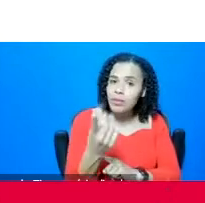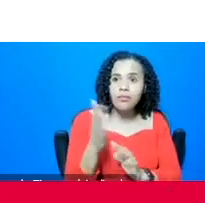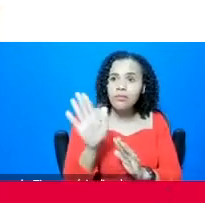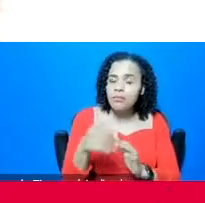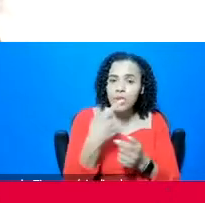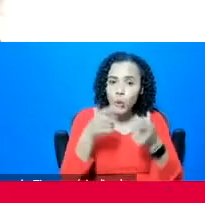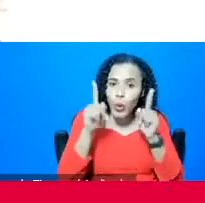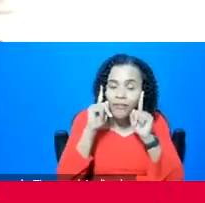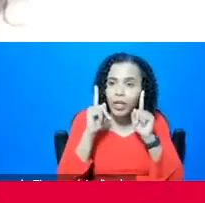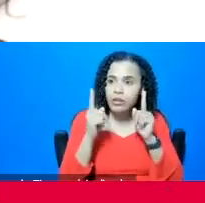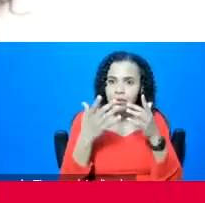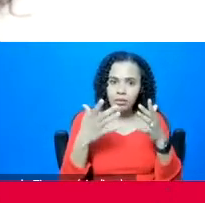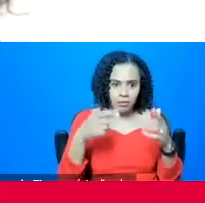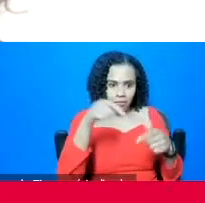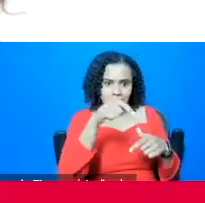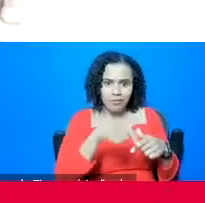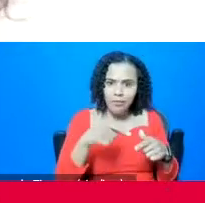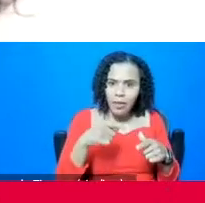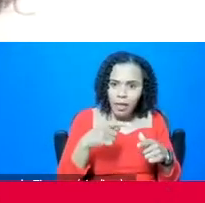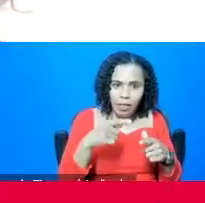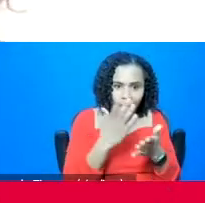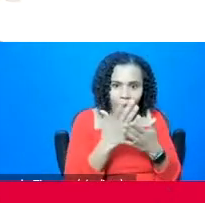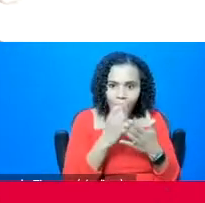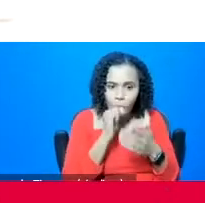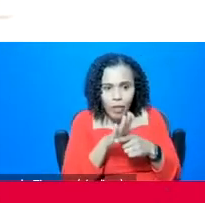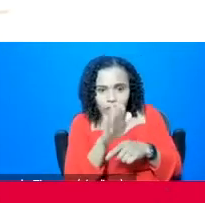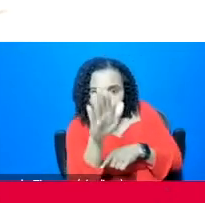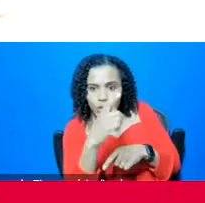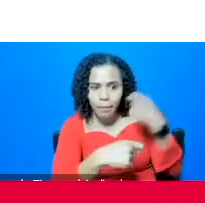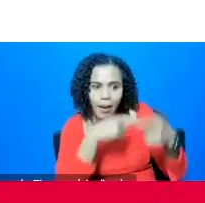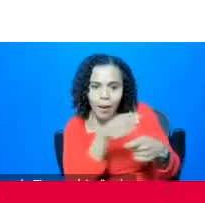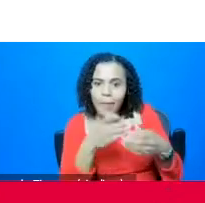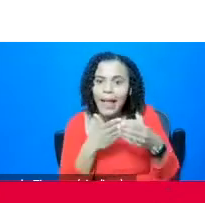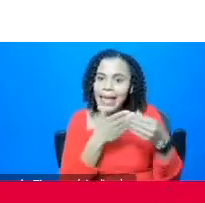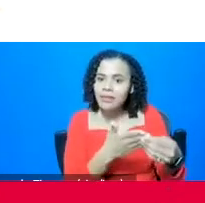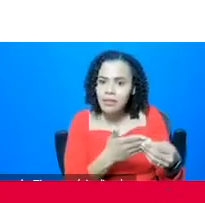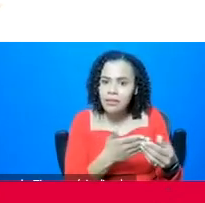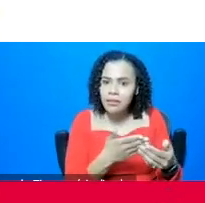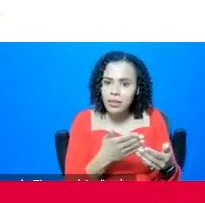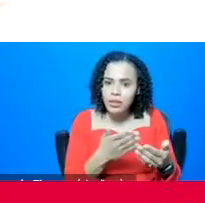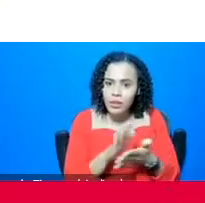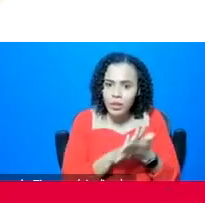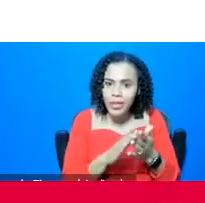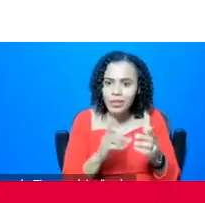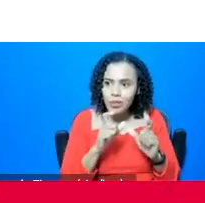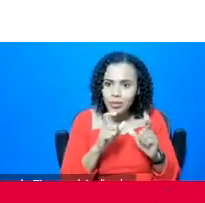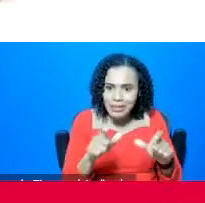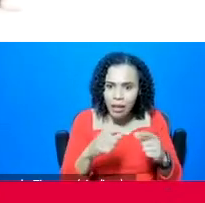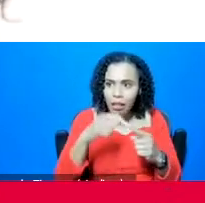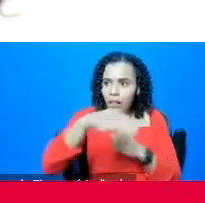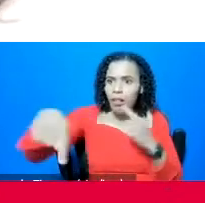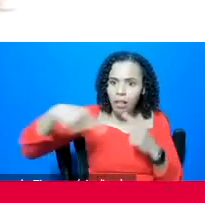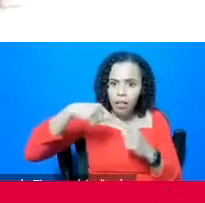forming the future leaders of tomorrow. Do we really want to keep going in the same cycle, in the same echo chamber, where we